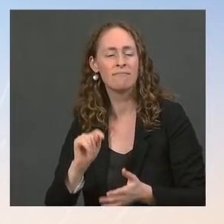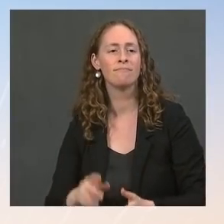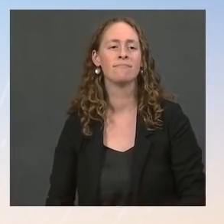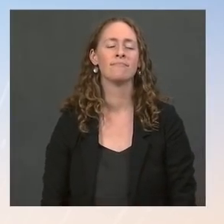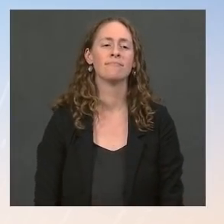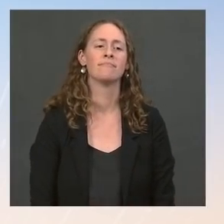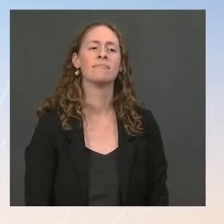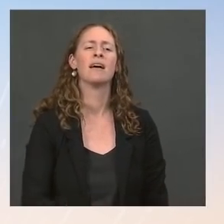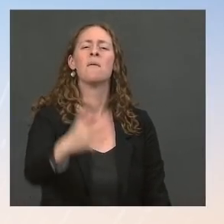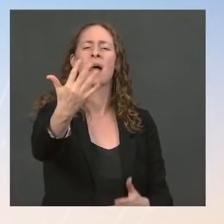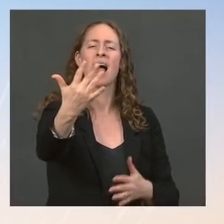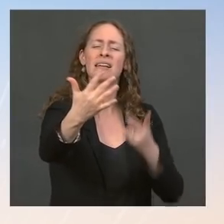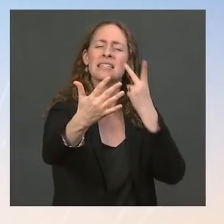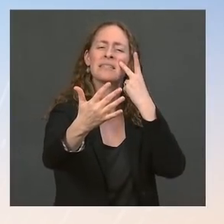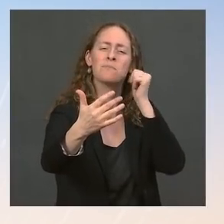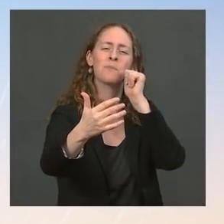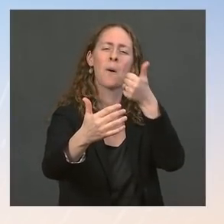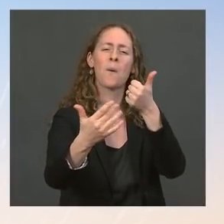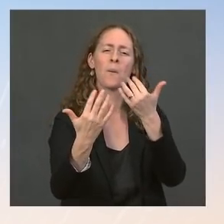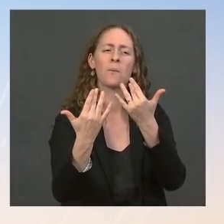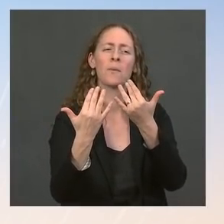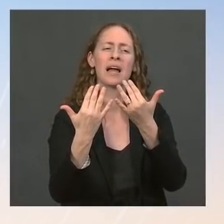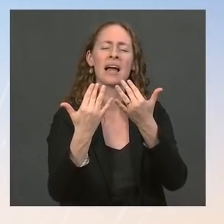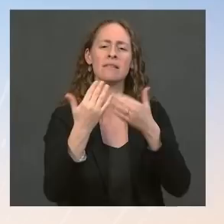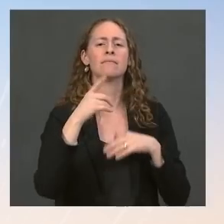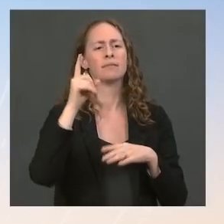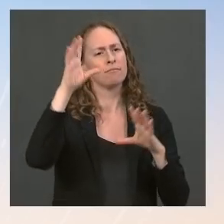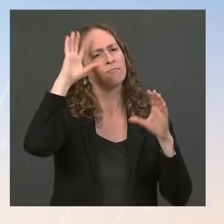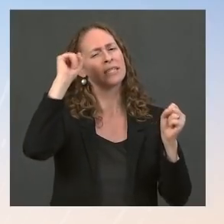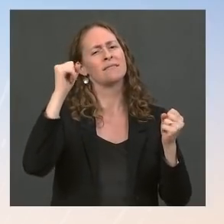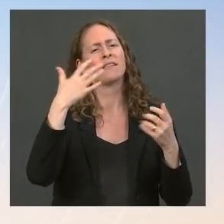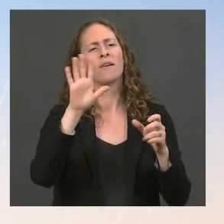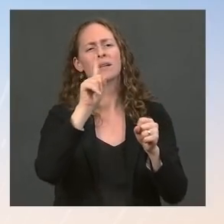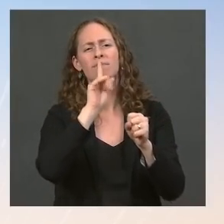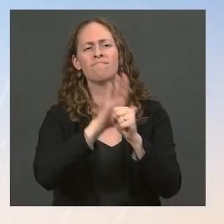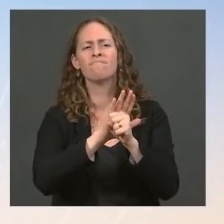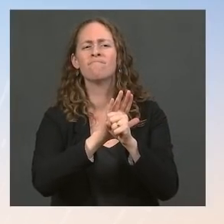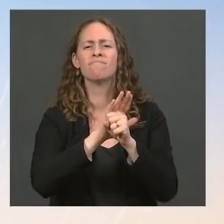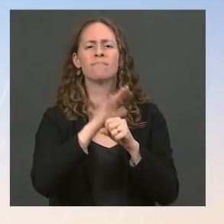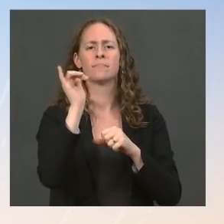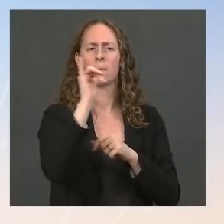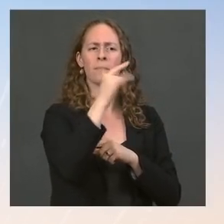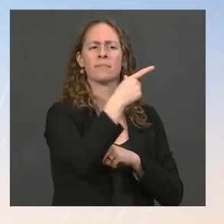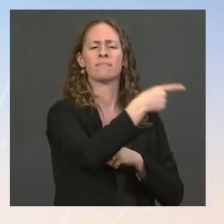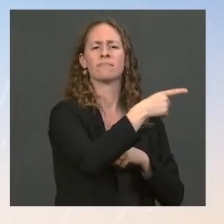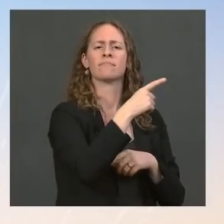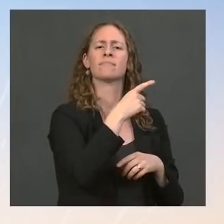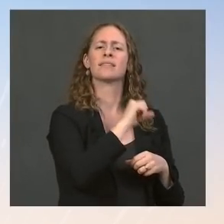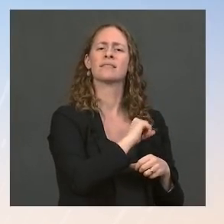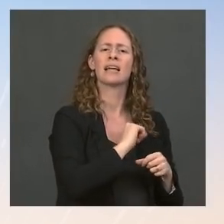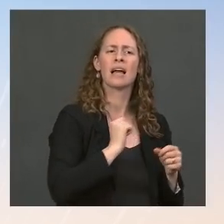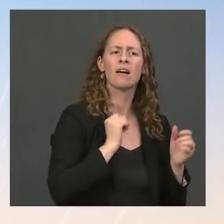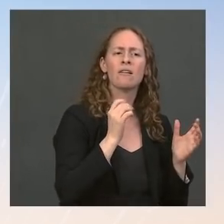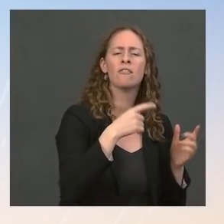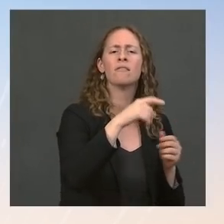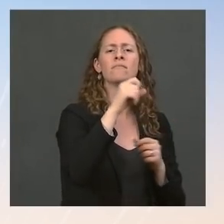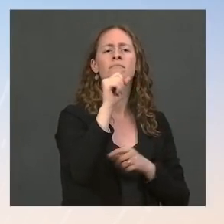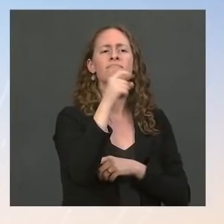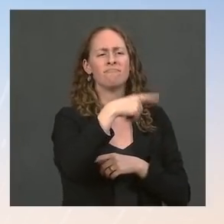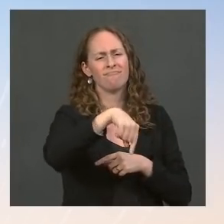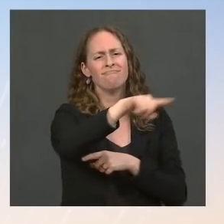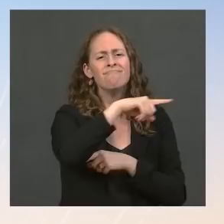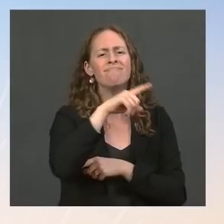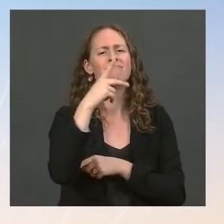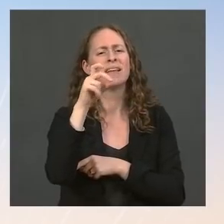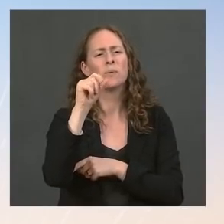president is committed to getting his agenda done. So is the speaker, so is the leader in the Senate, and we'll remain in lockstep